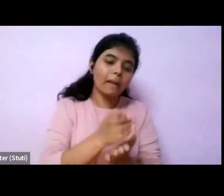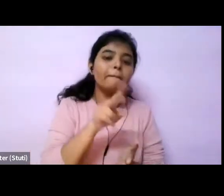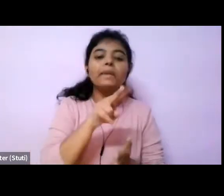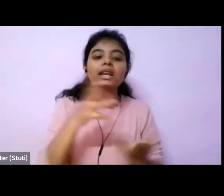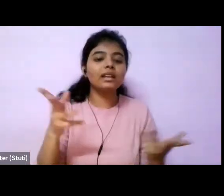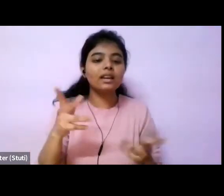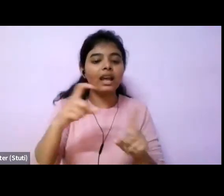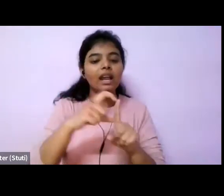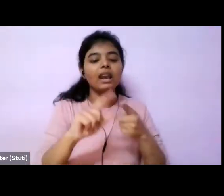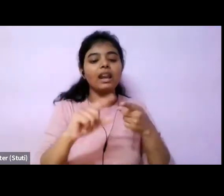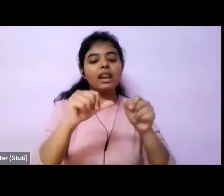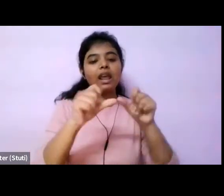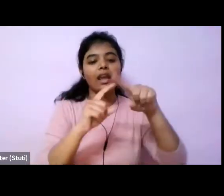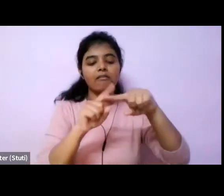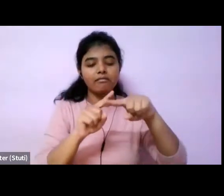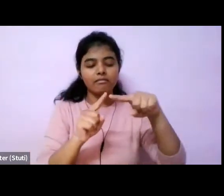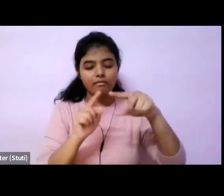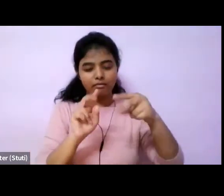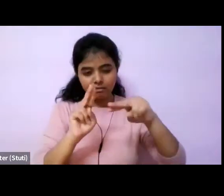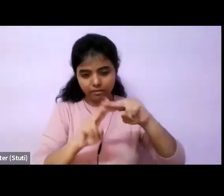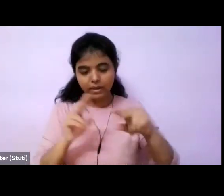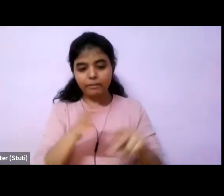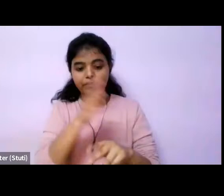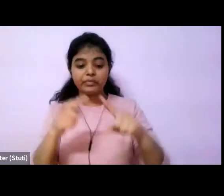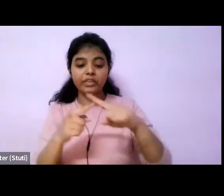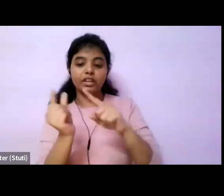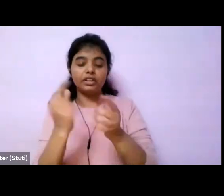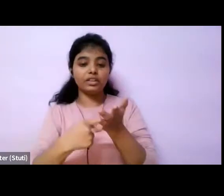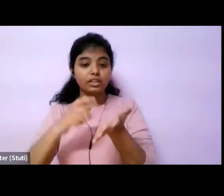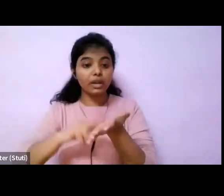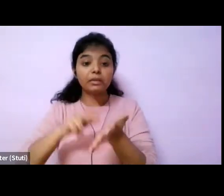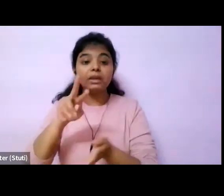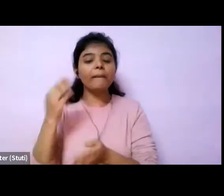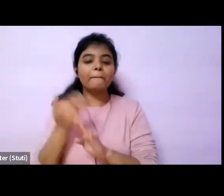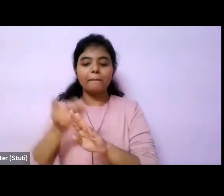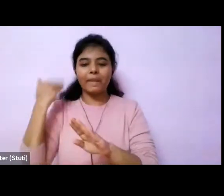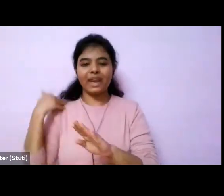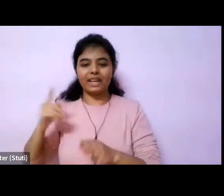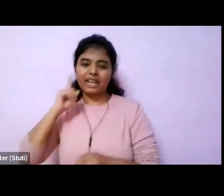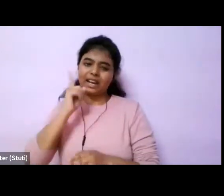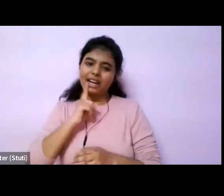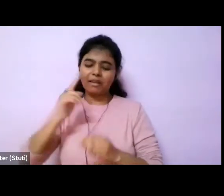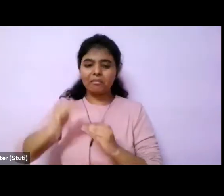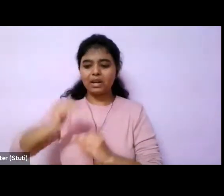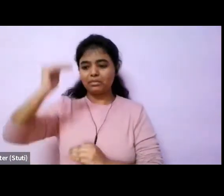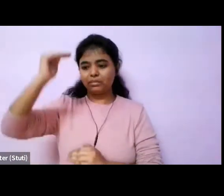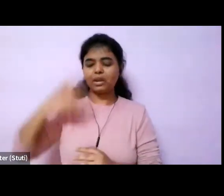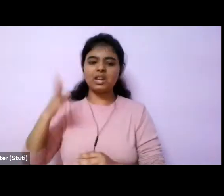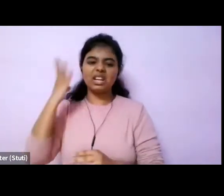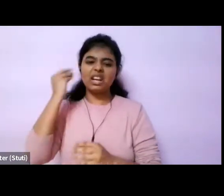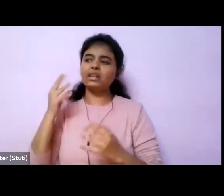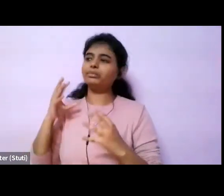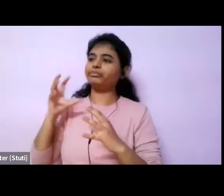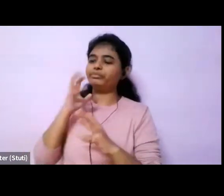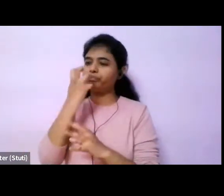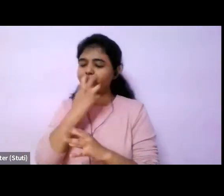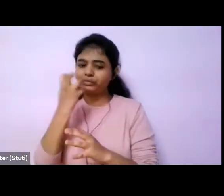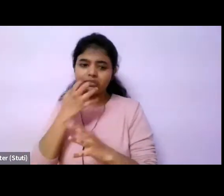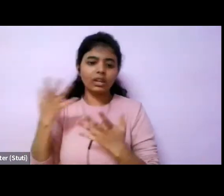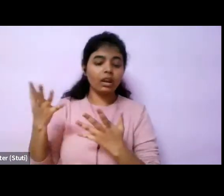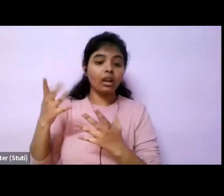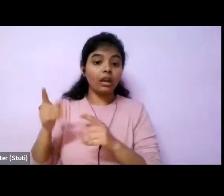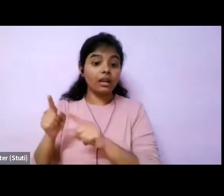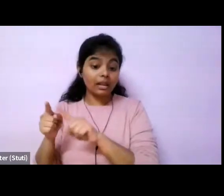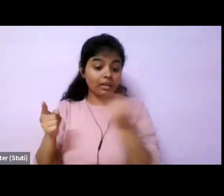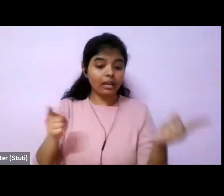in a deaf person through initiation into sign language, which opens up means of unhindered communication between deaf people